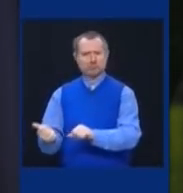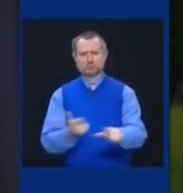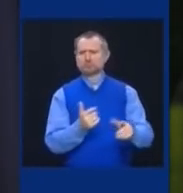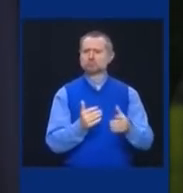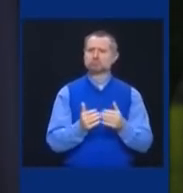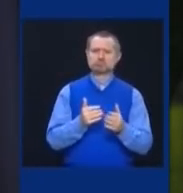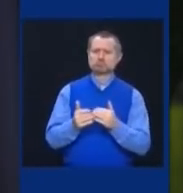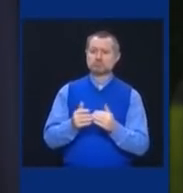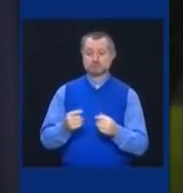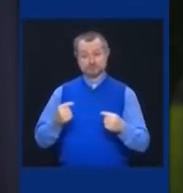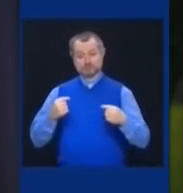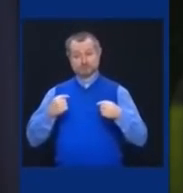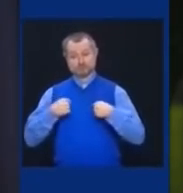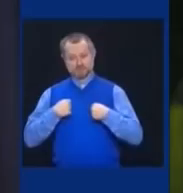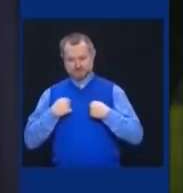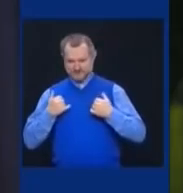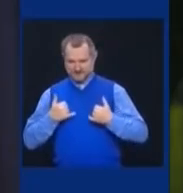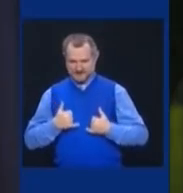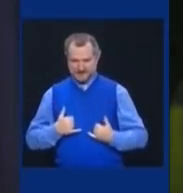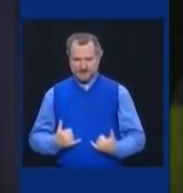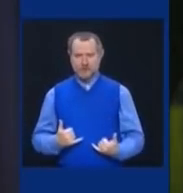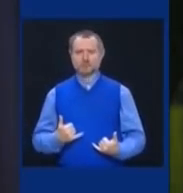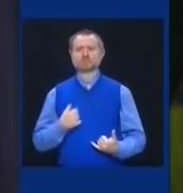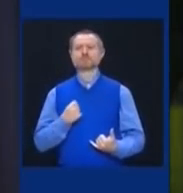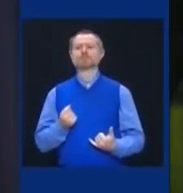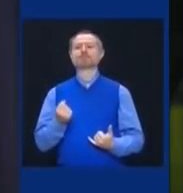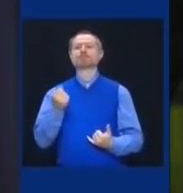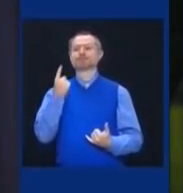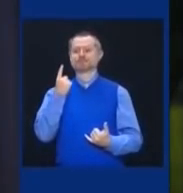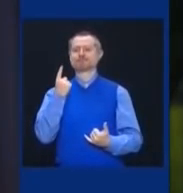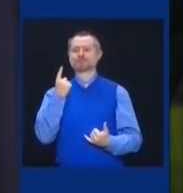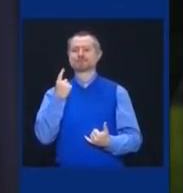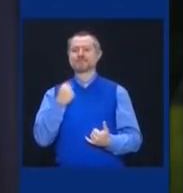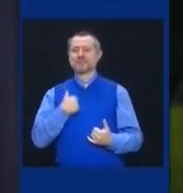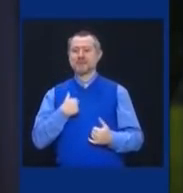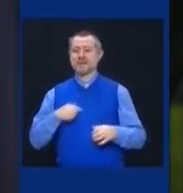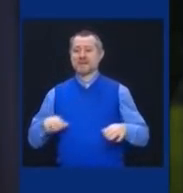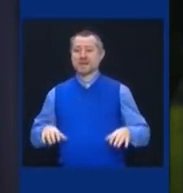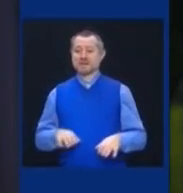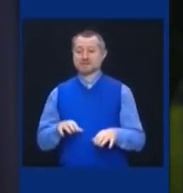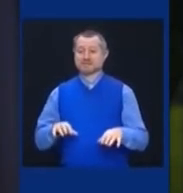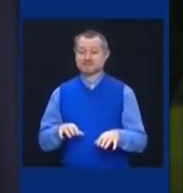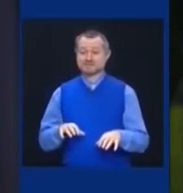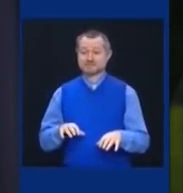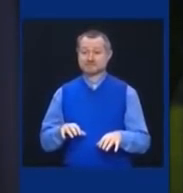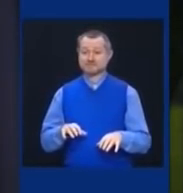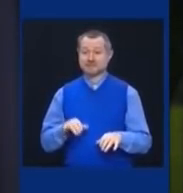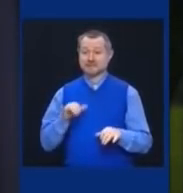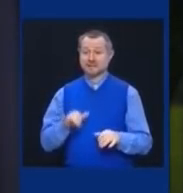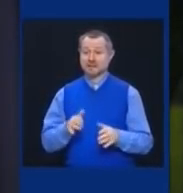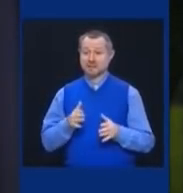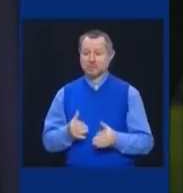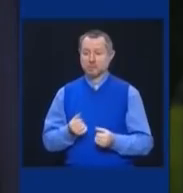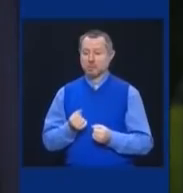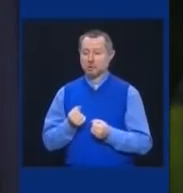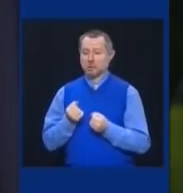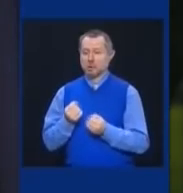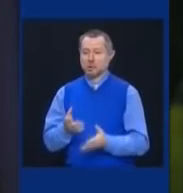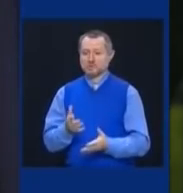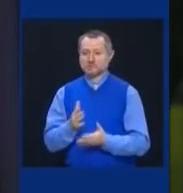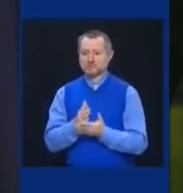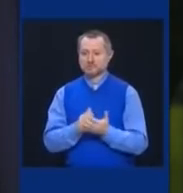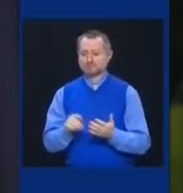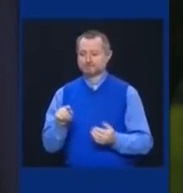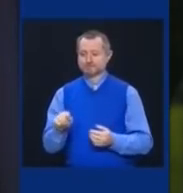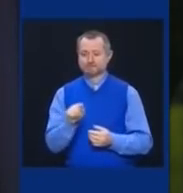understand that I acted in a way that made people feel uncomfortable.